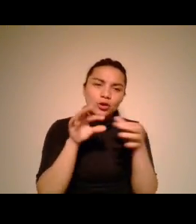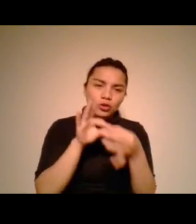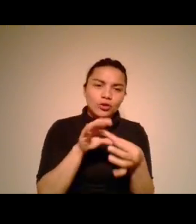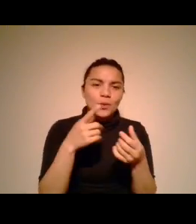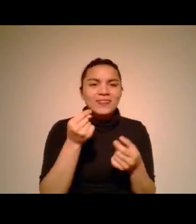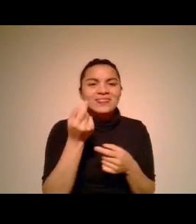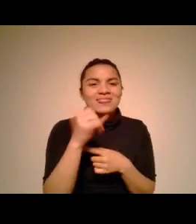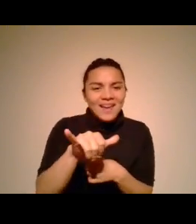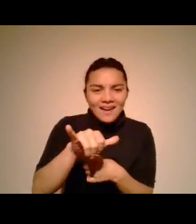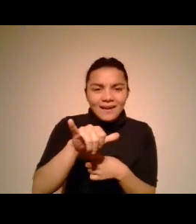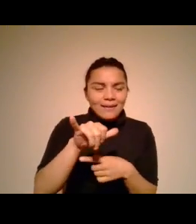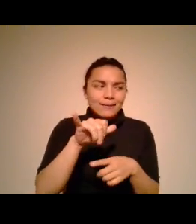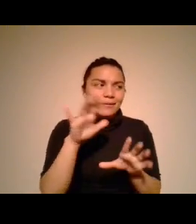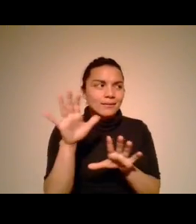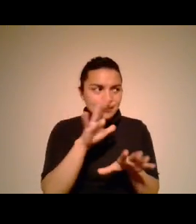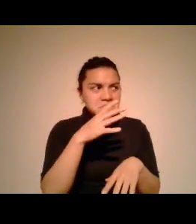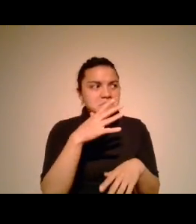also get this sort of